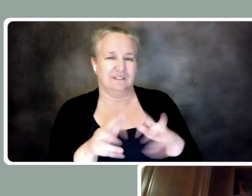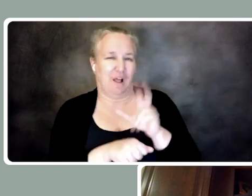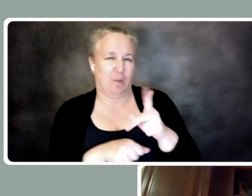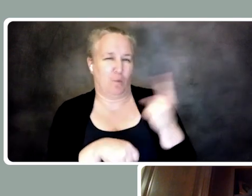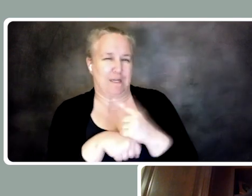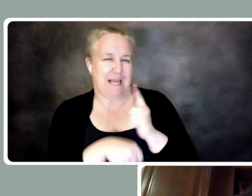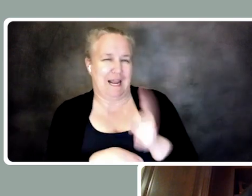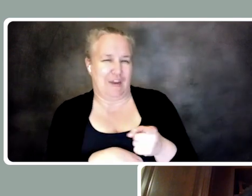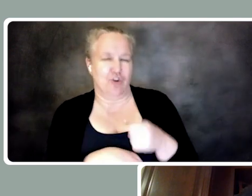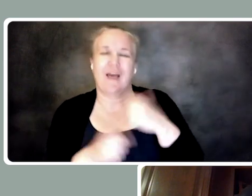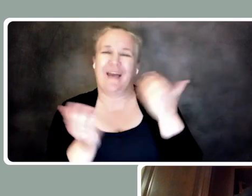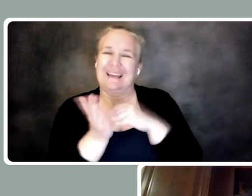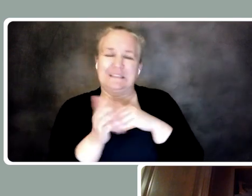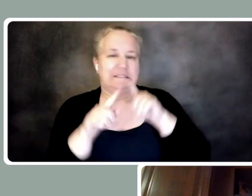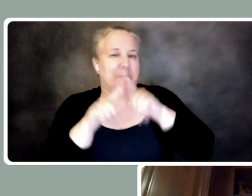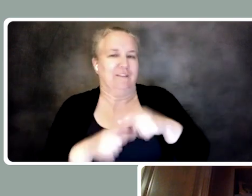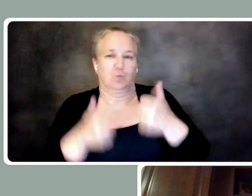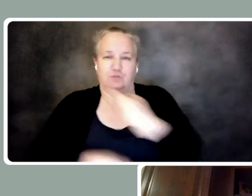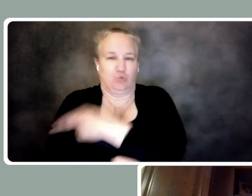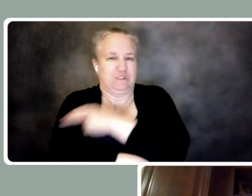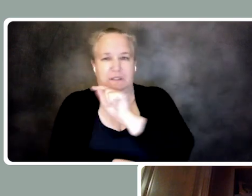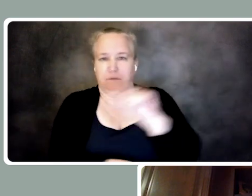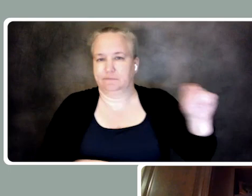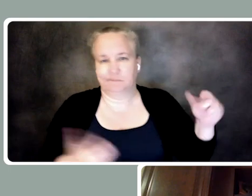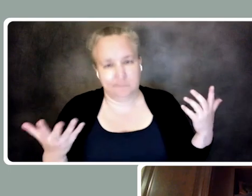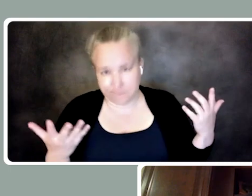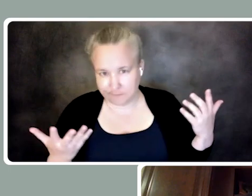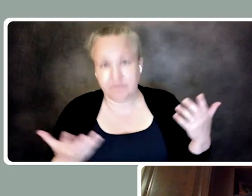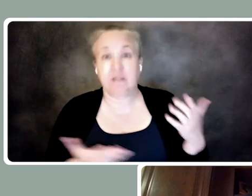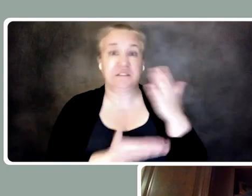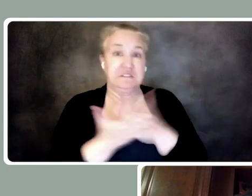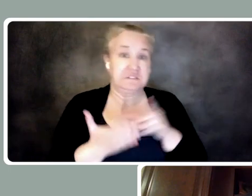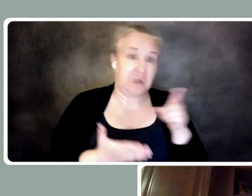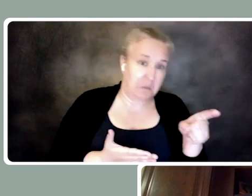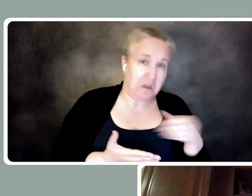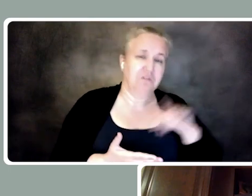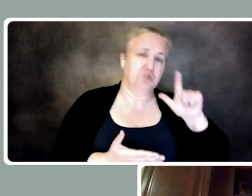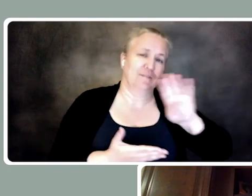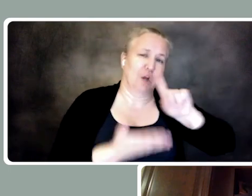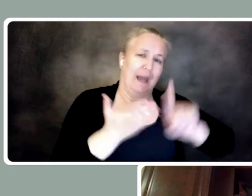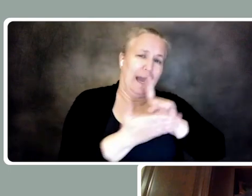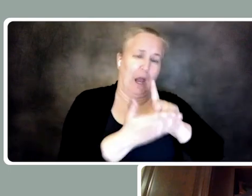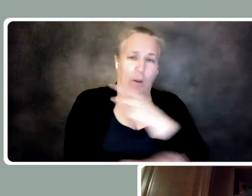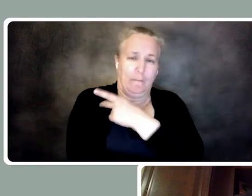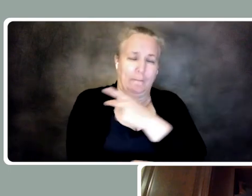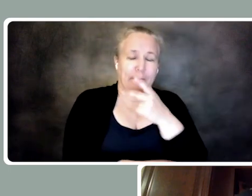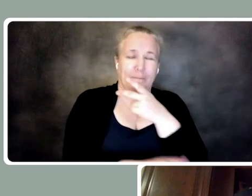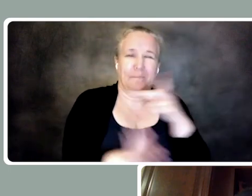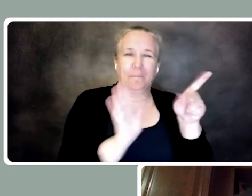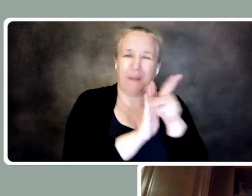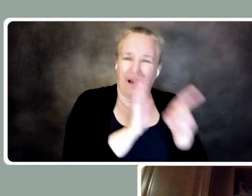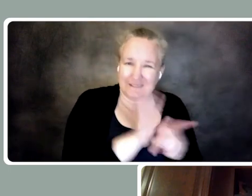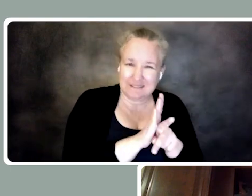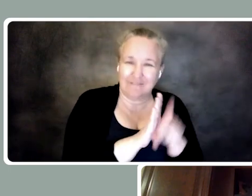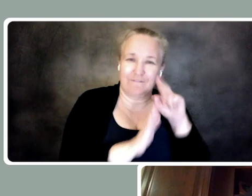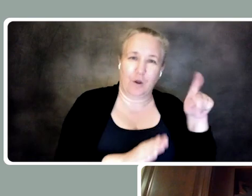it depends on the institution. There are institutions where they have a 24-hour policy for pathology reports and a 48-hour